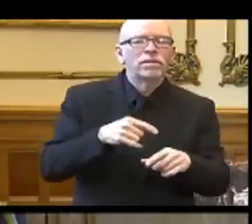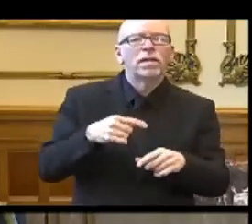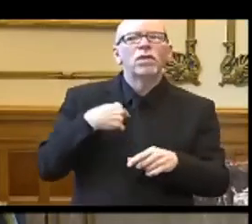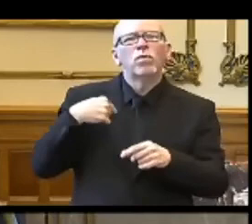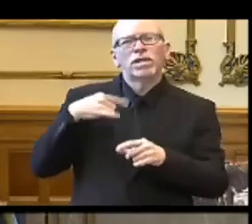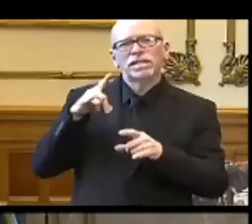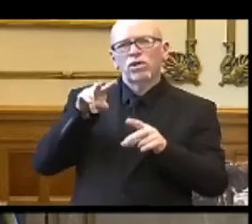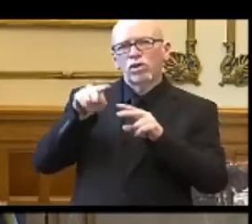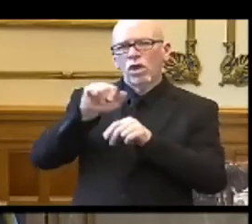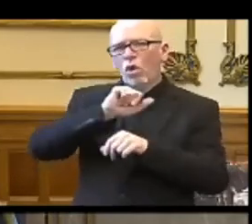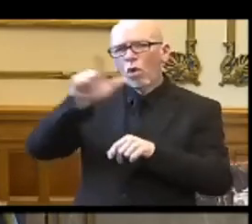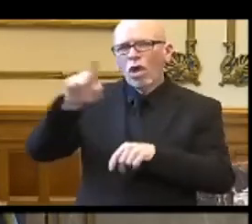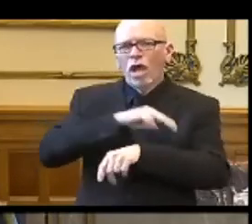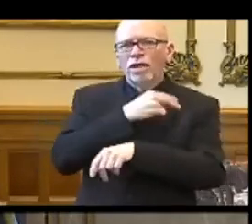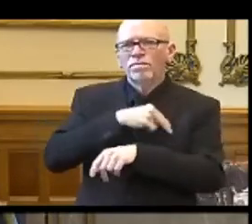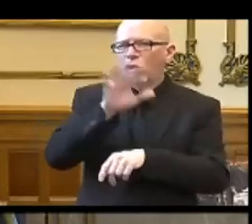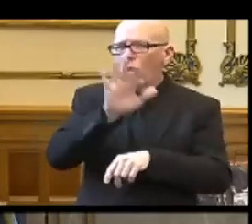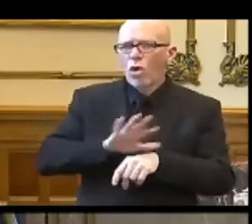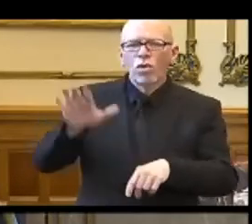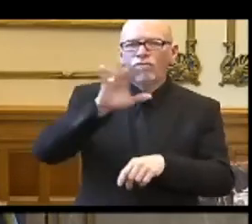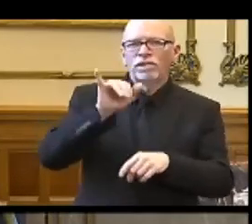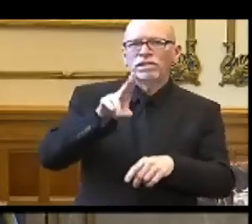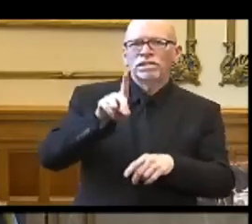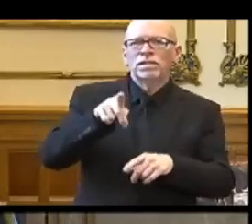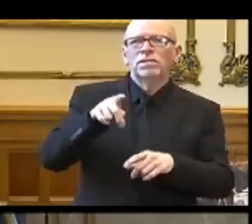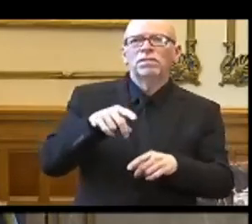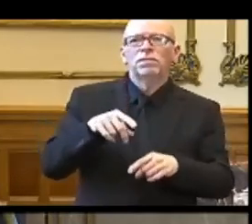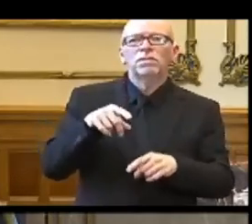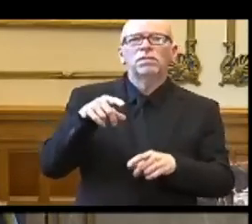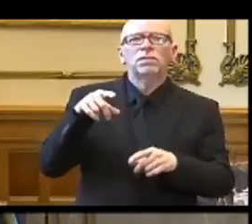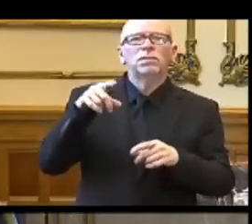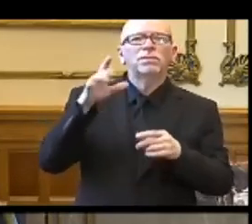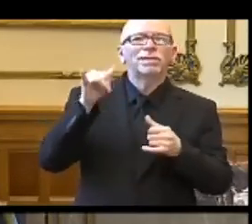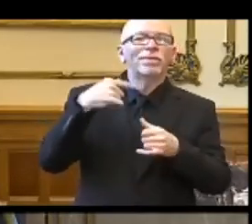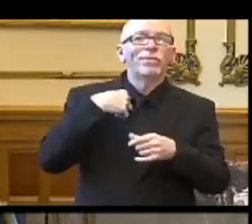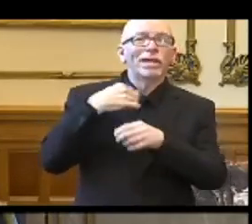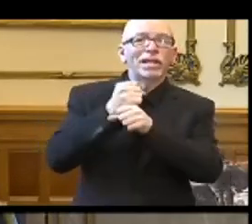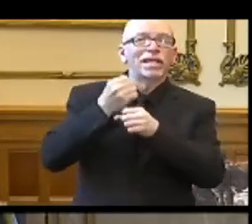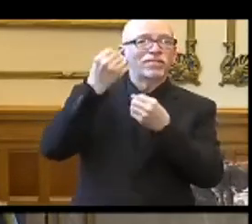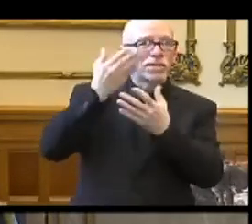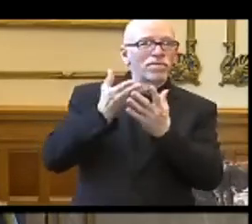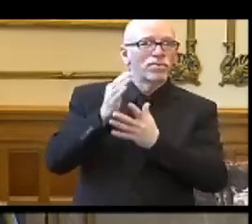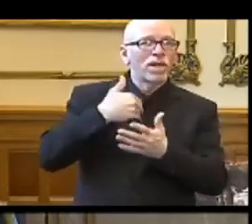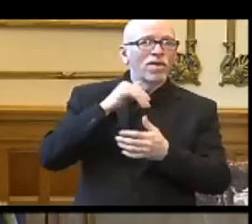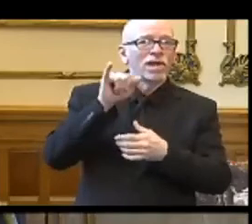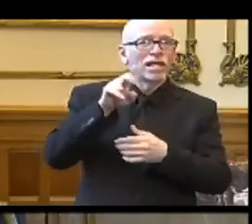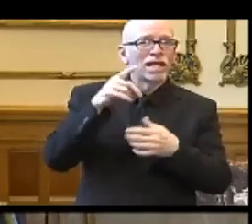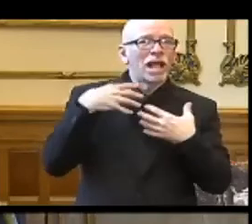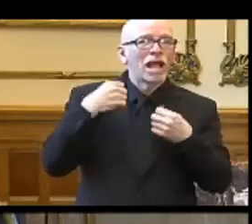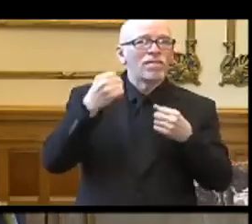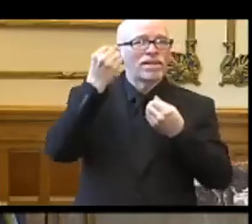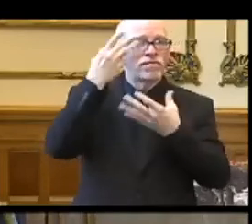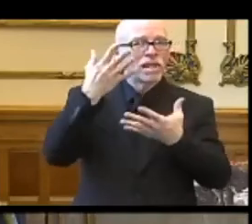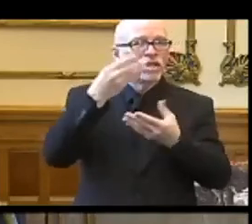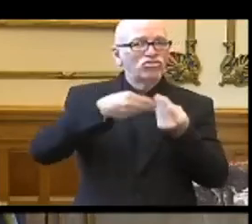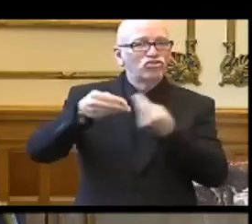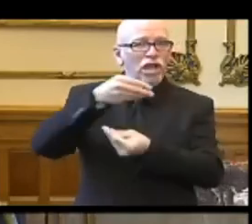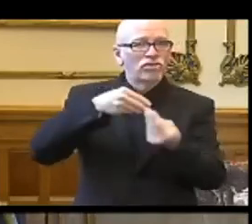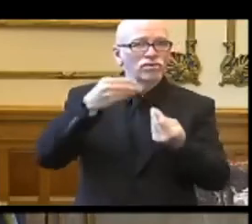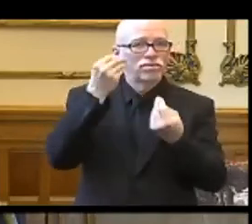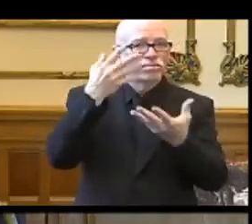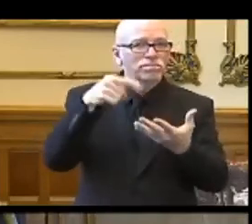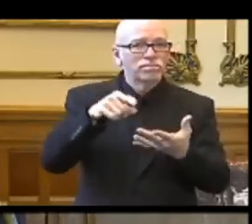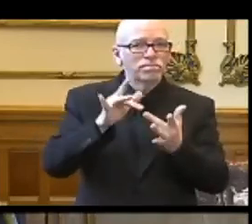looked at all hospitals from all across the state that basically come in through our Indiana Health Information Exchange,